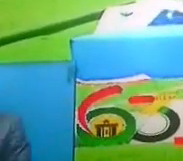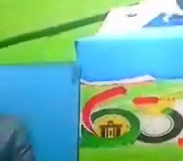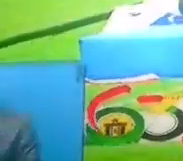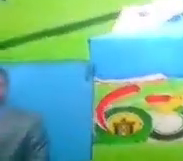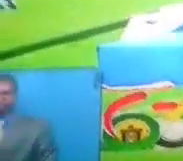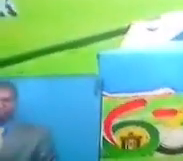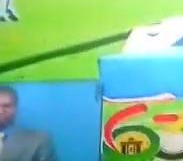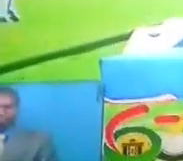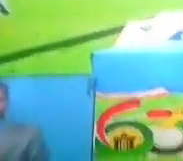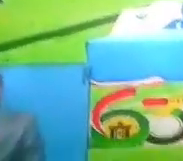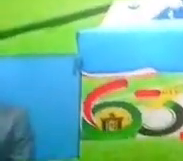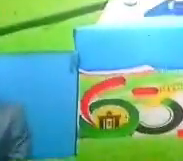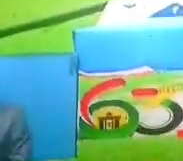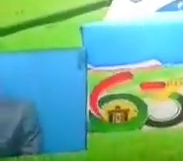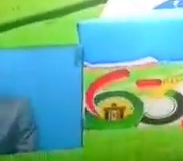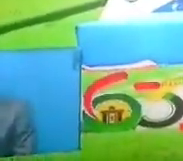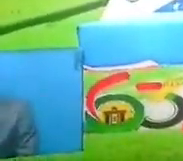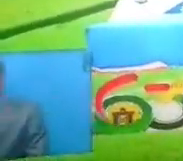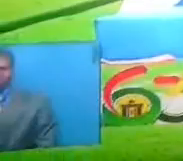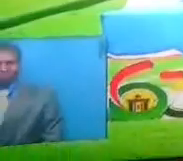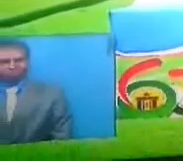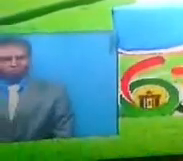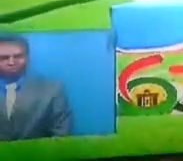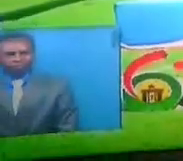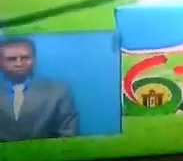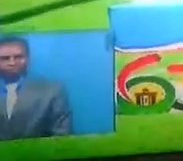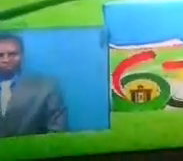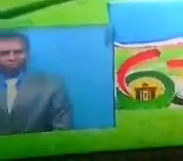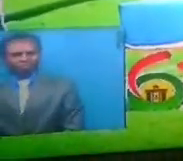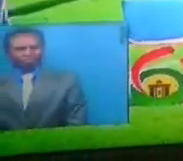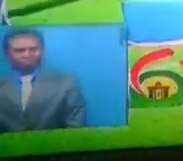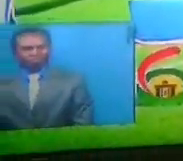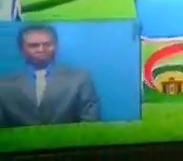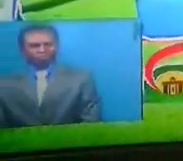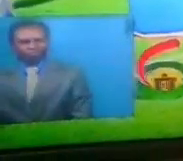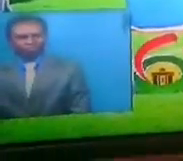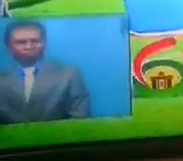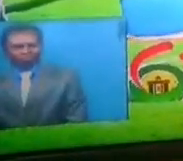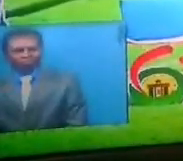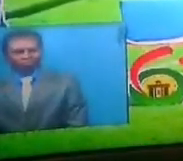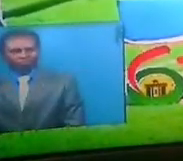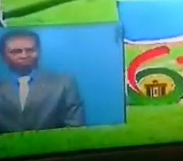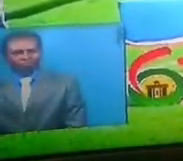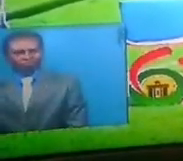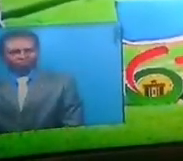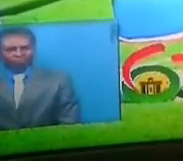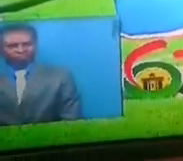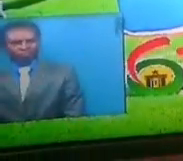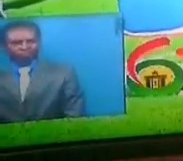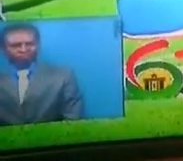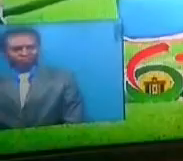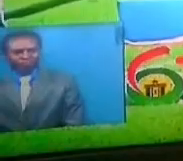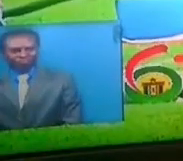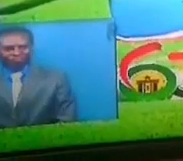for him. Oh wow. So that's a higher jump. That's yes, a higher jump. And again, with the least of mistakes, we